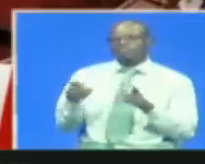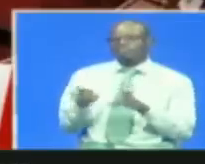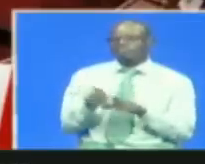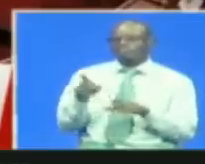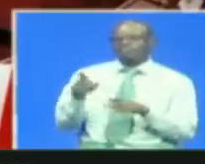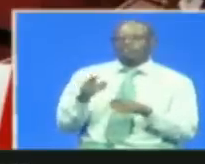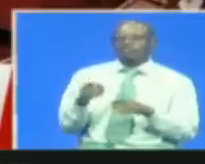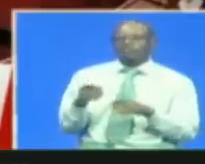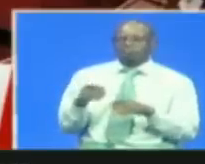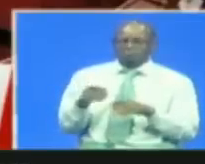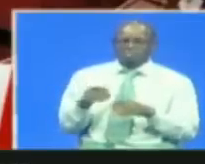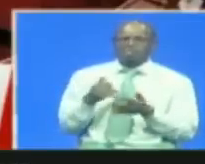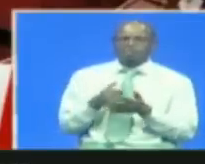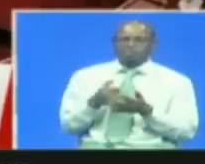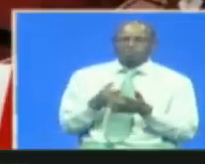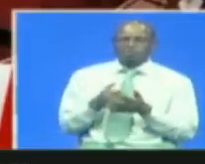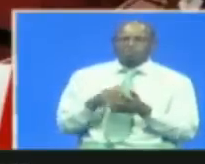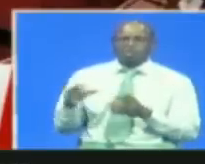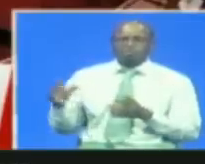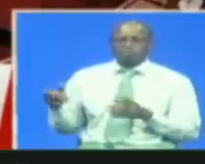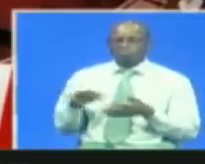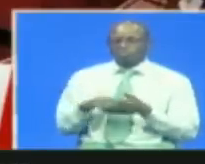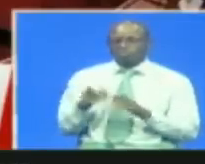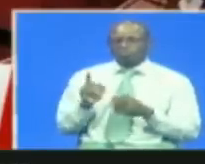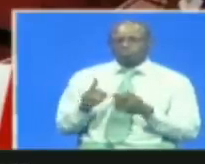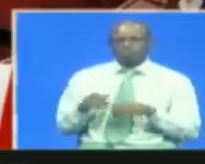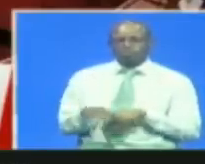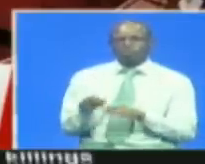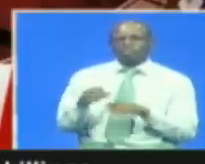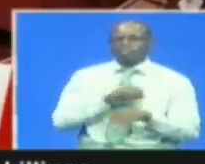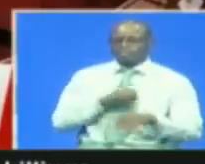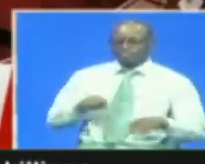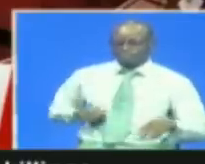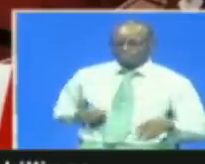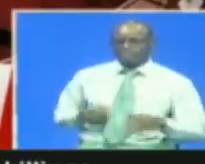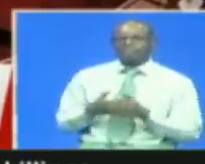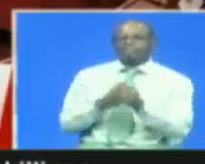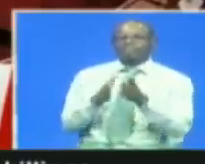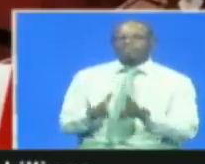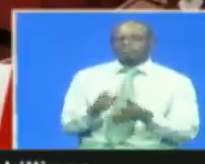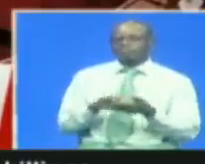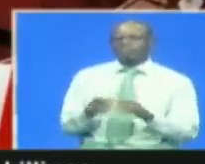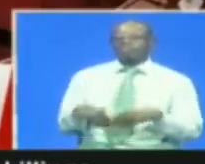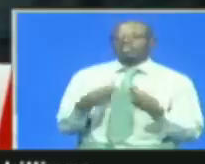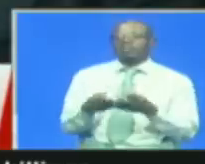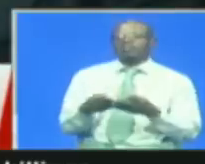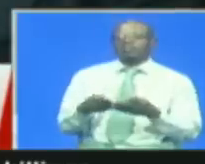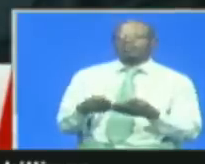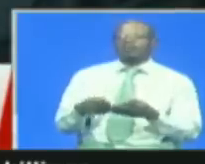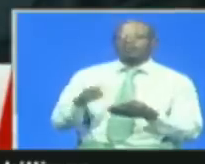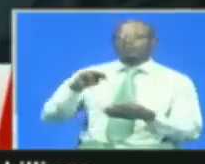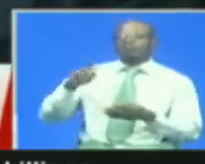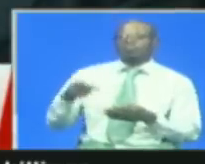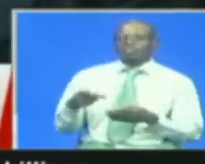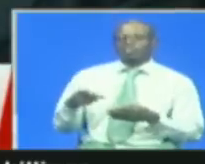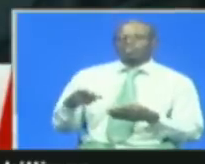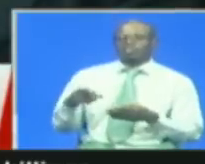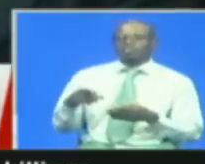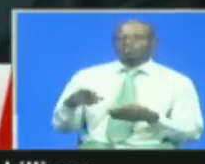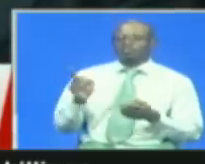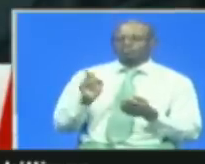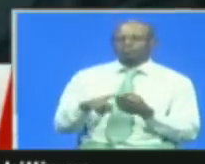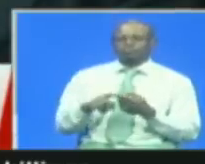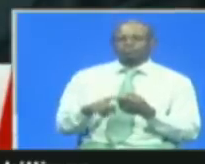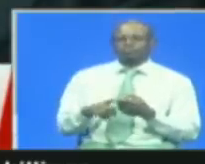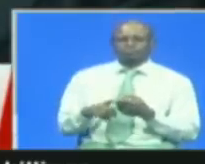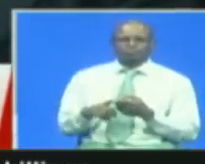days. According to the Senate leadership, their silence has given the leadership of the National Assembly an opportunity to run amok, and it